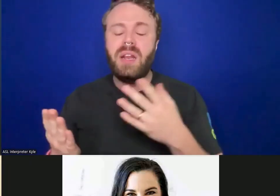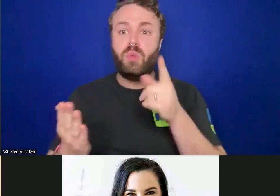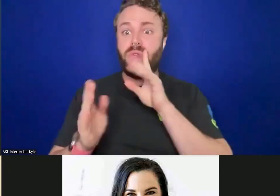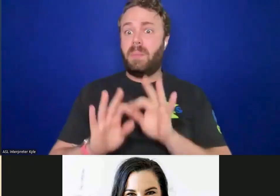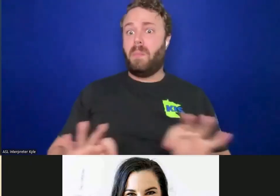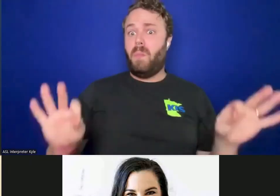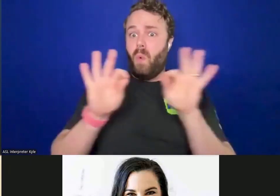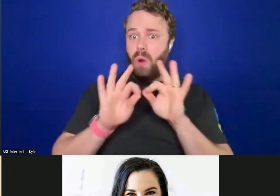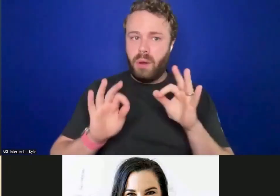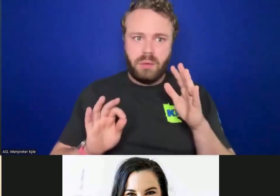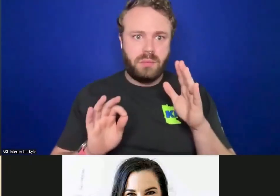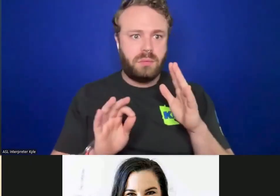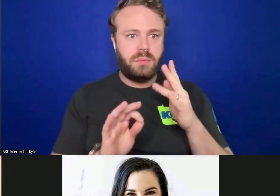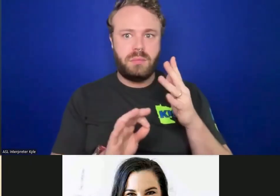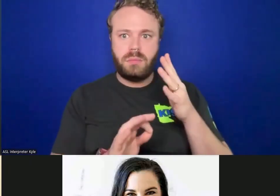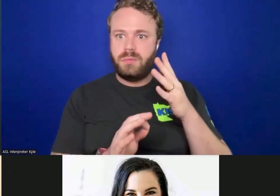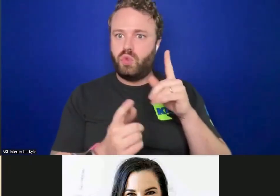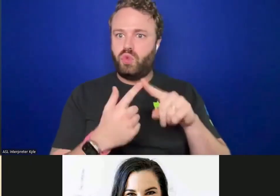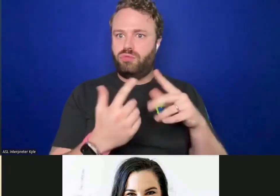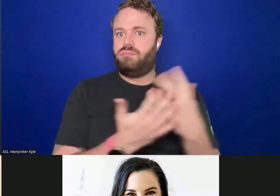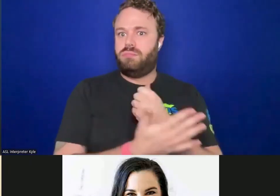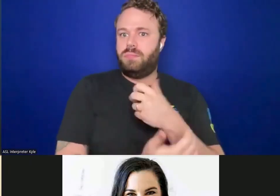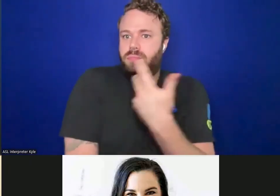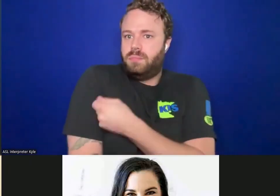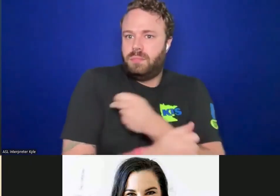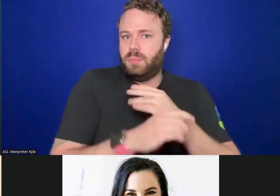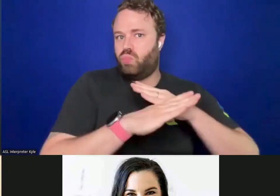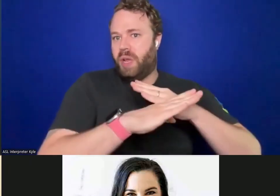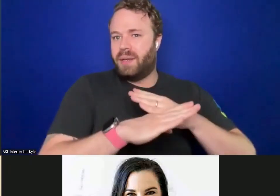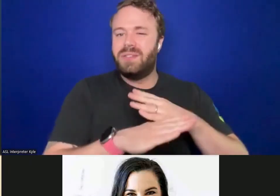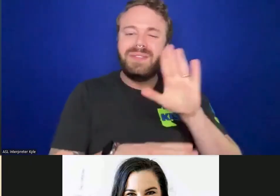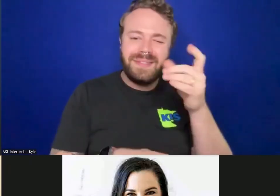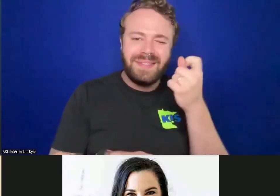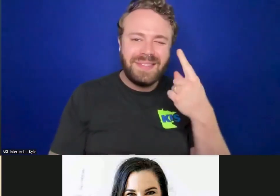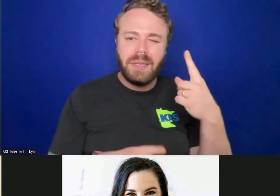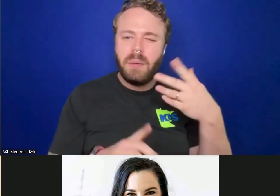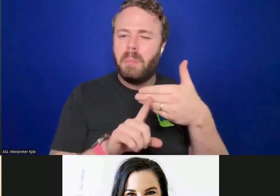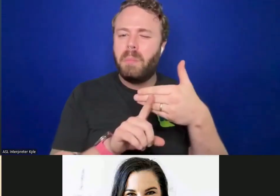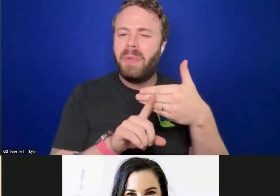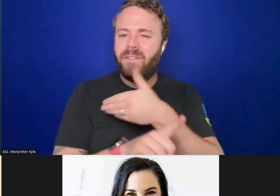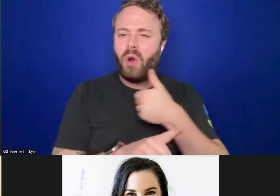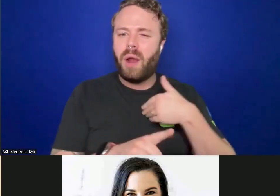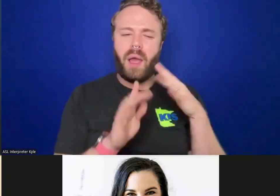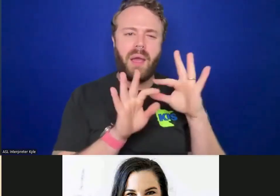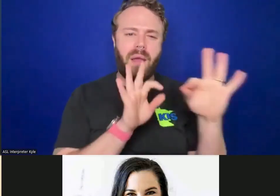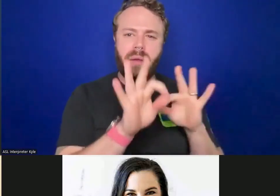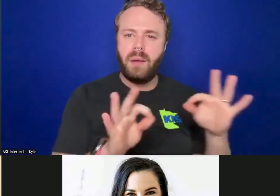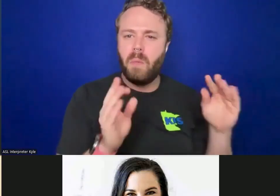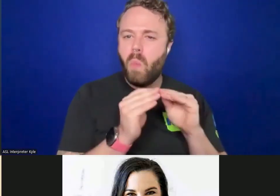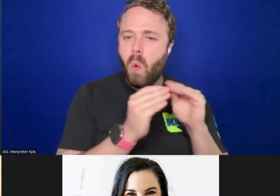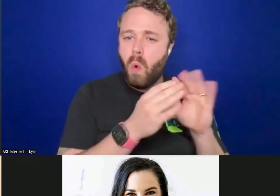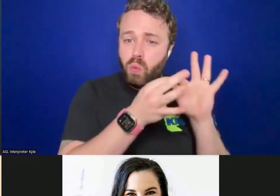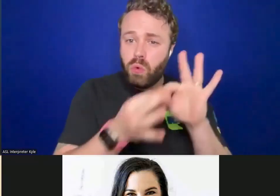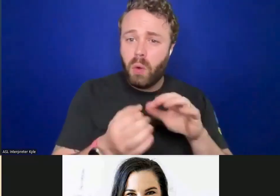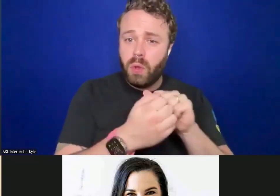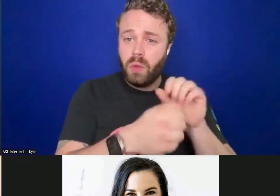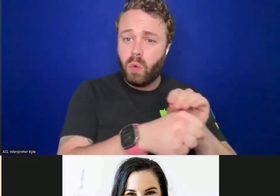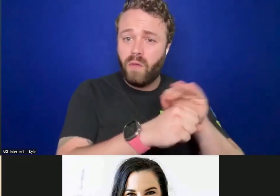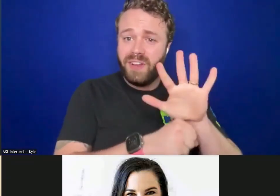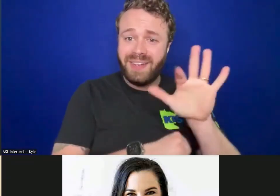they afford, before I get into some of the complexity and the questions around COVID-19 vaccines.